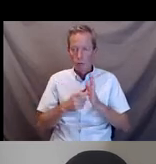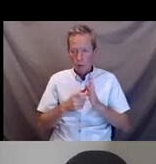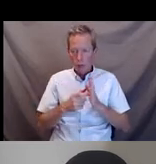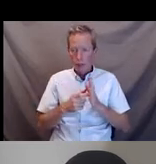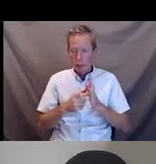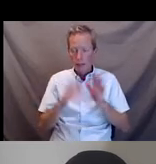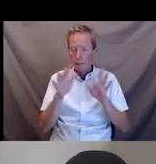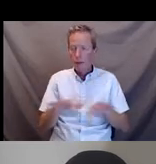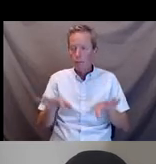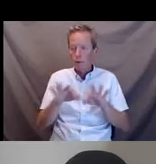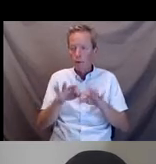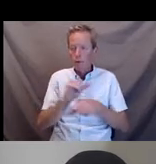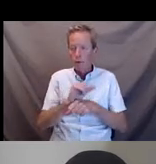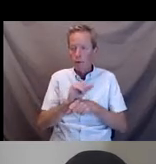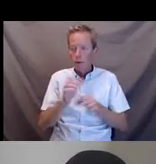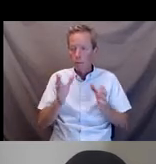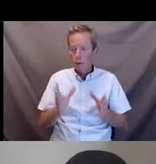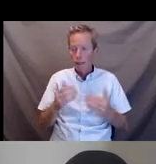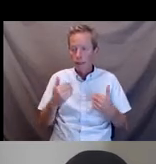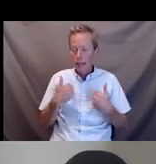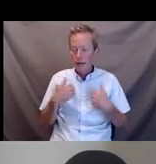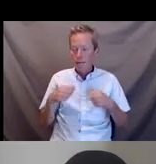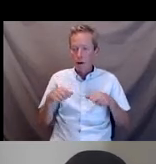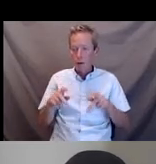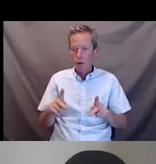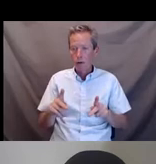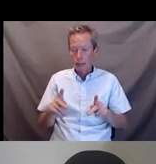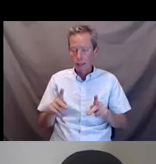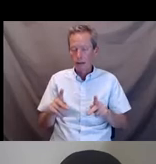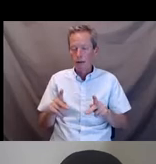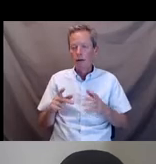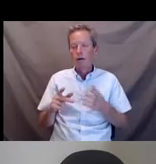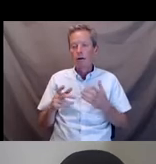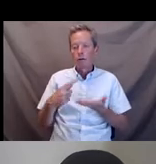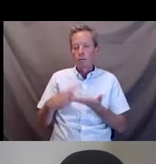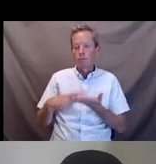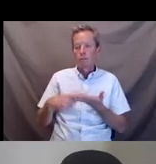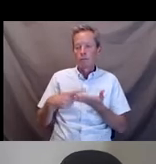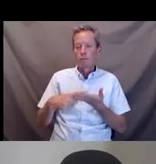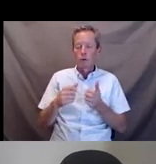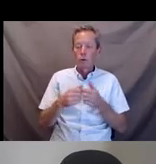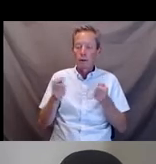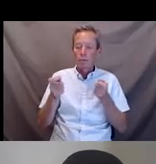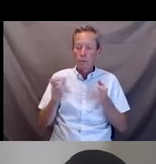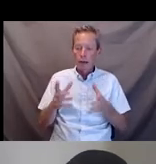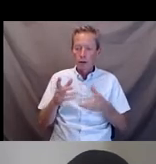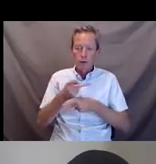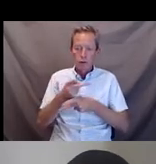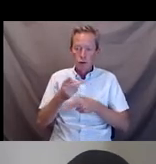for employees to have an opportunity to discuss with managers or